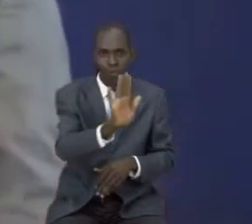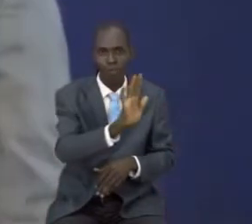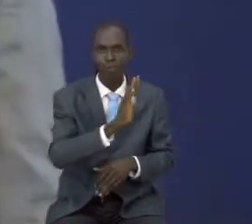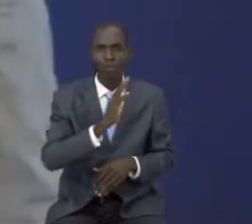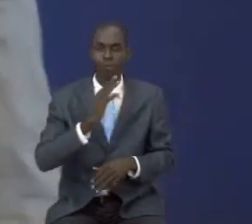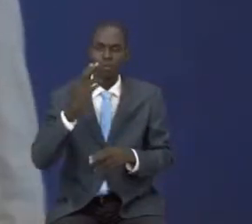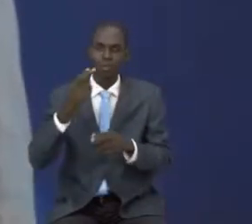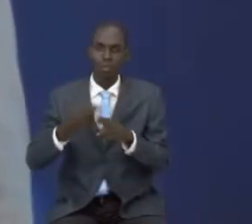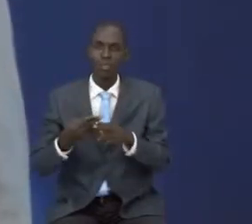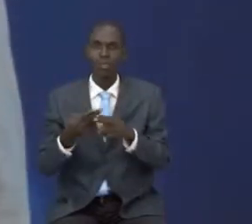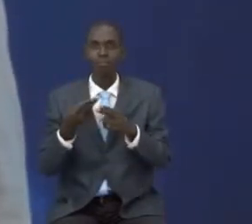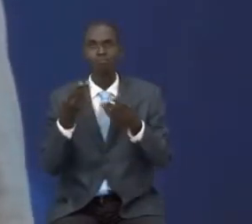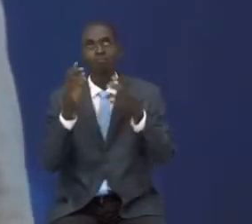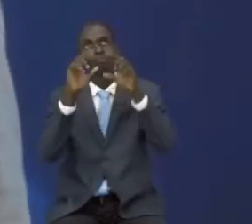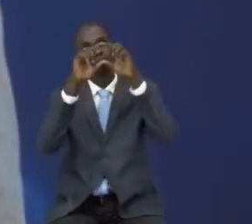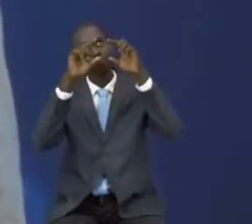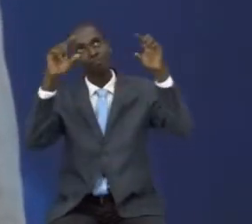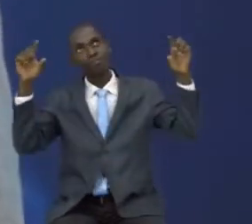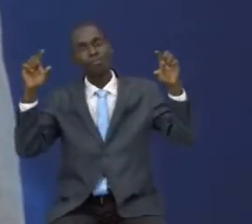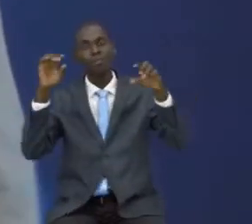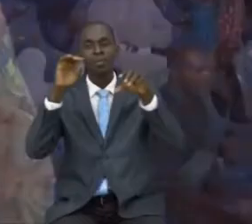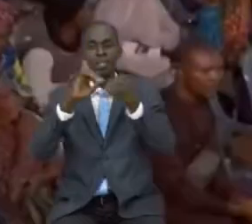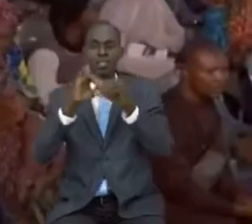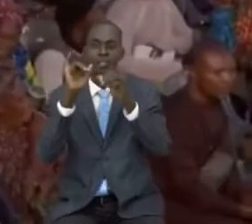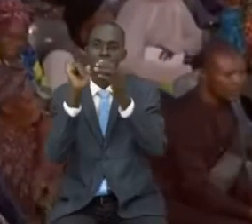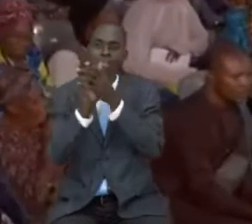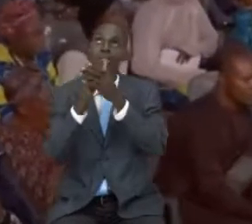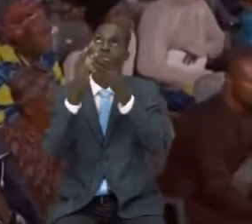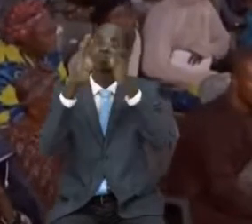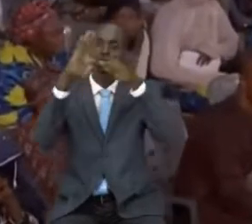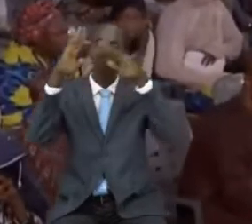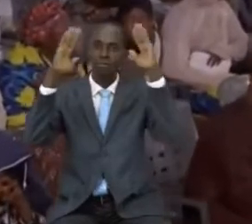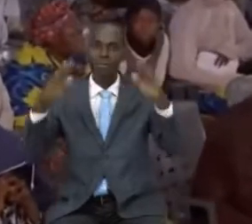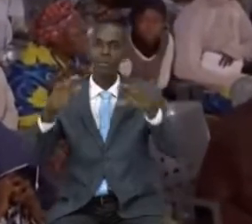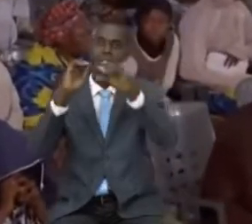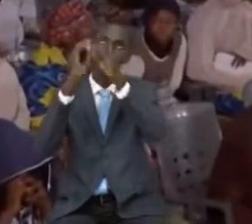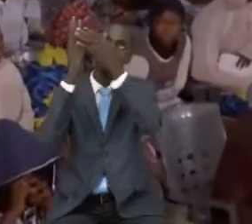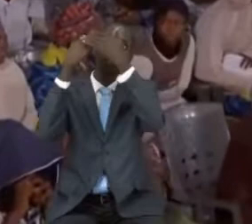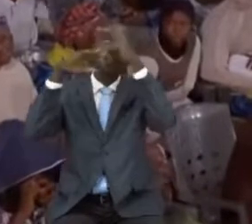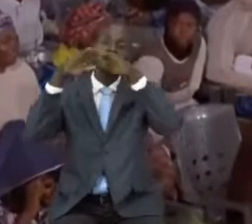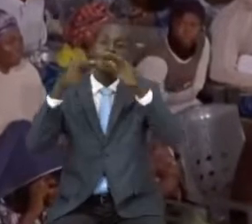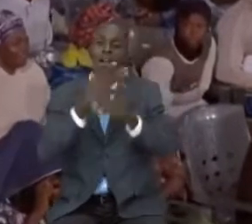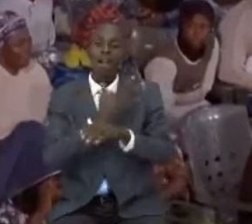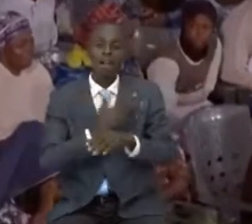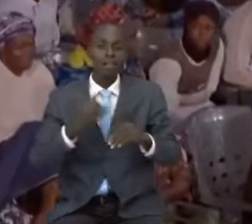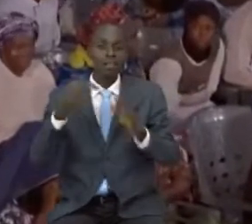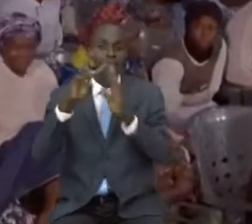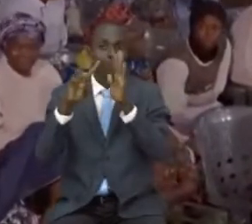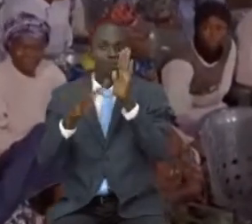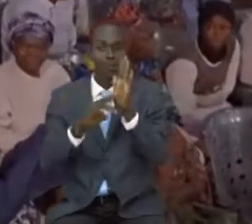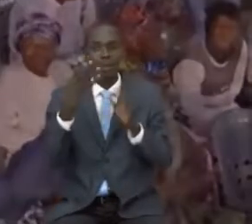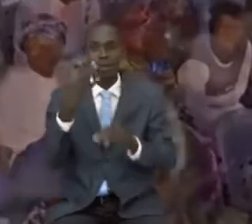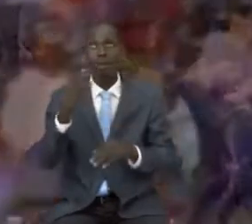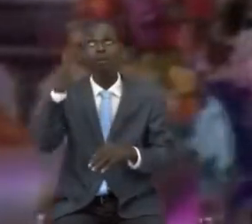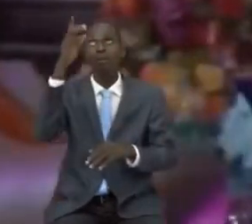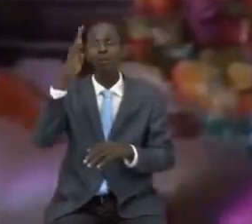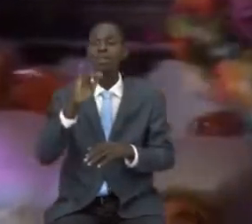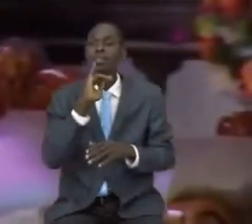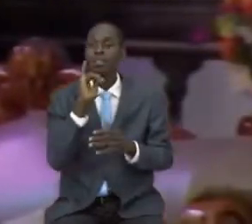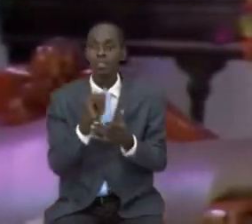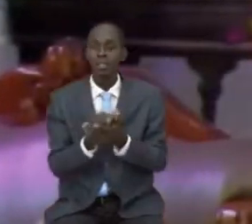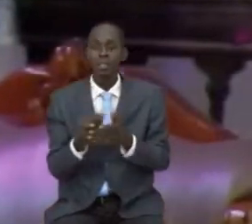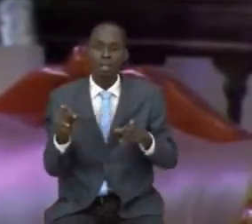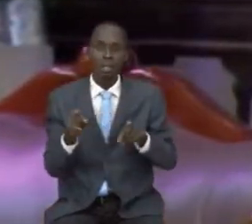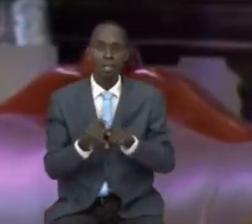the top of that mansion in heaven. And the will of God is that as you enjoy